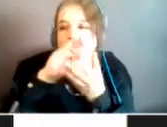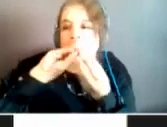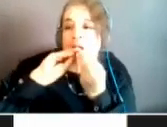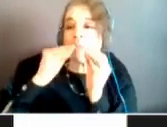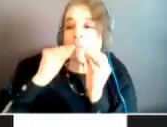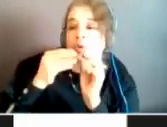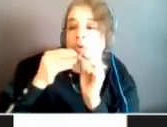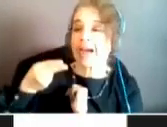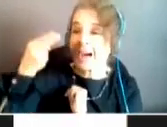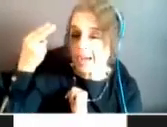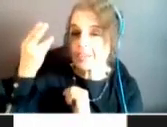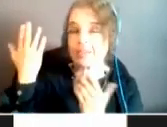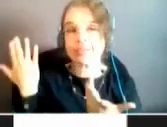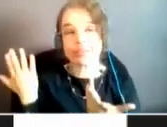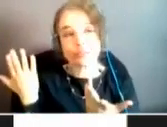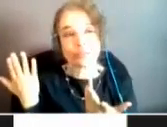higher.